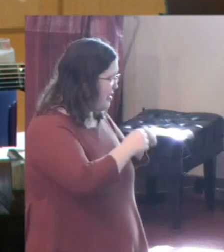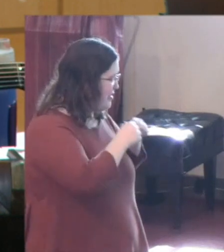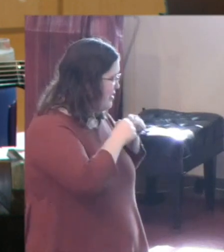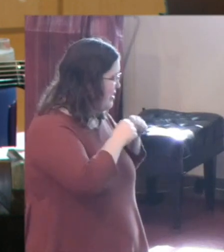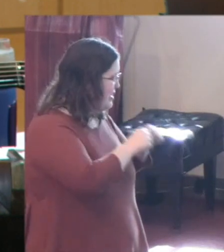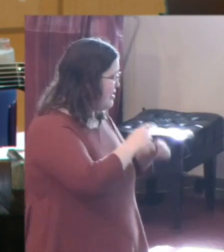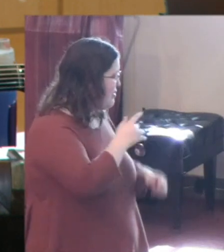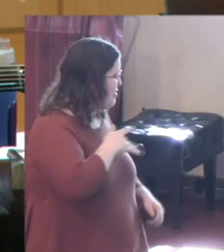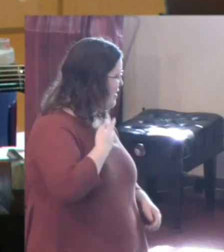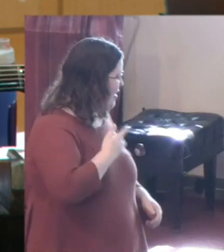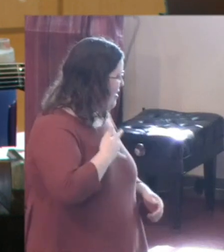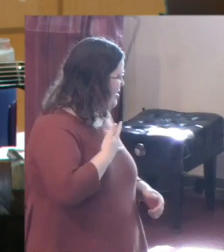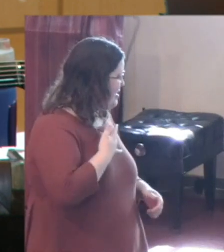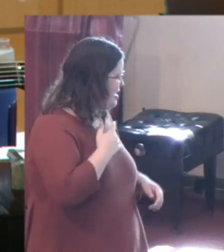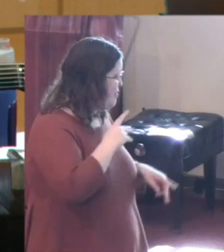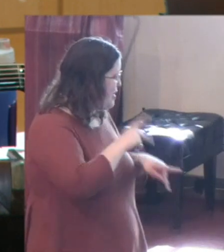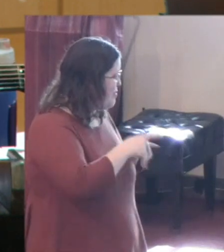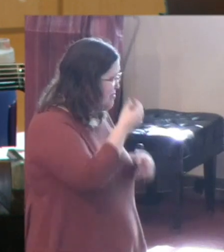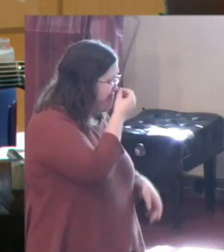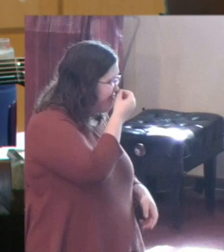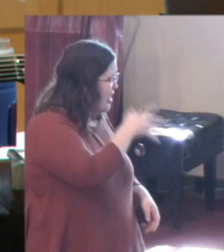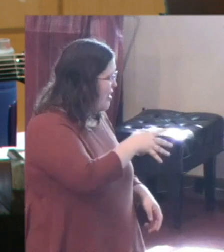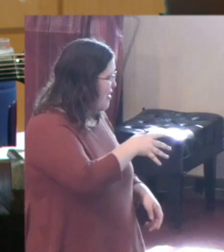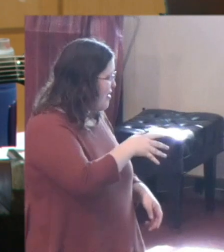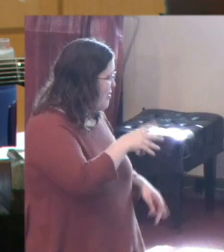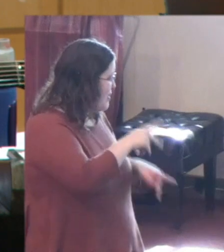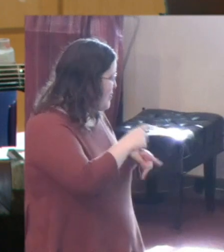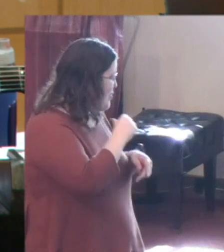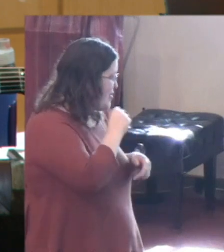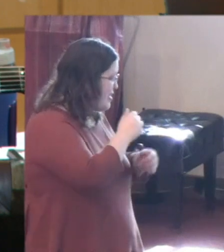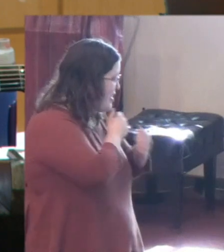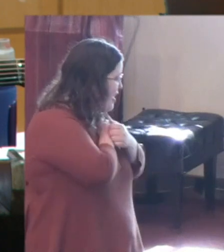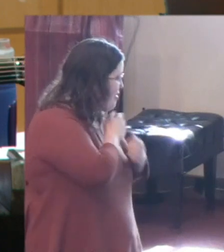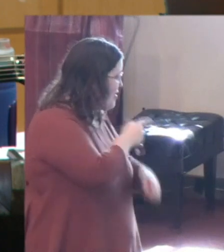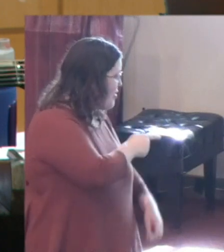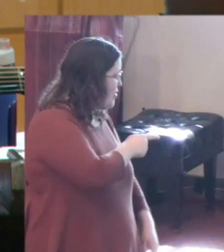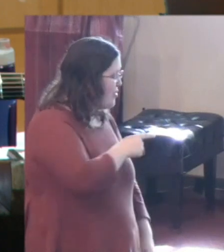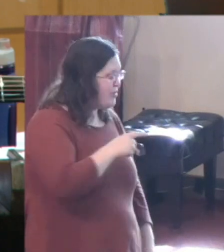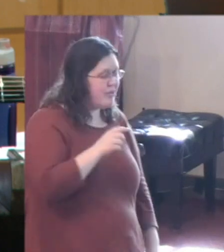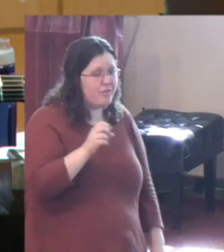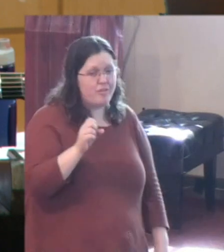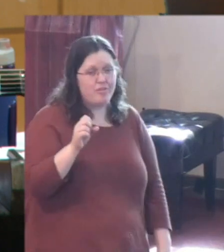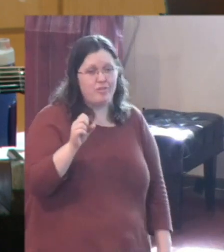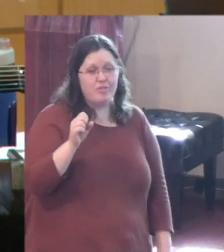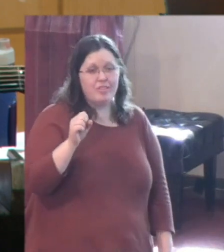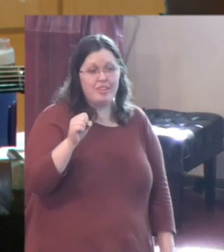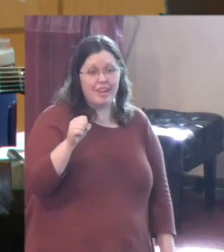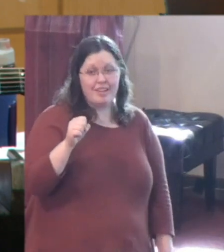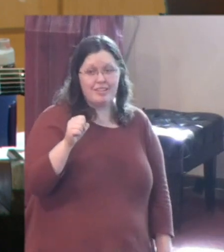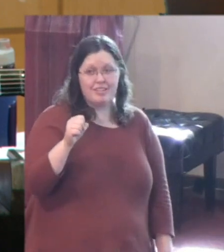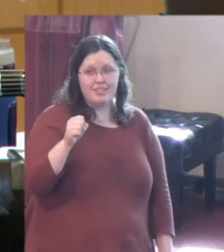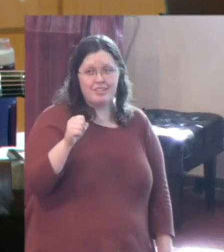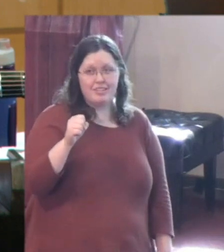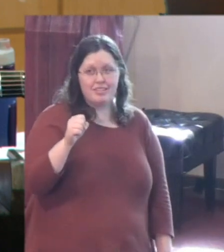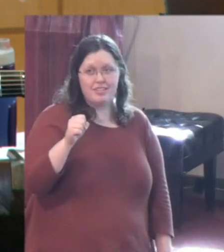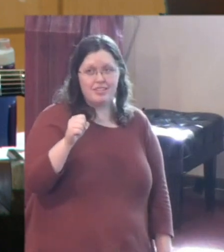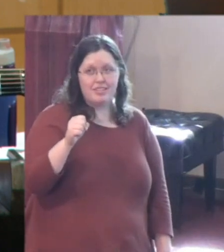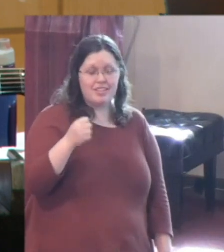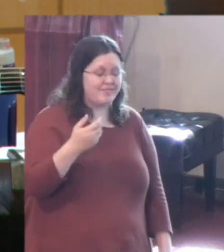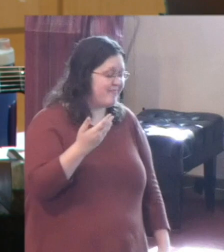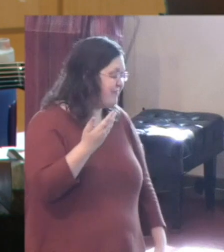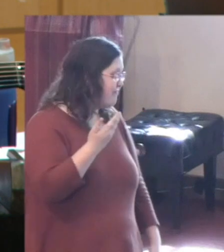felt abandoned, unloved. Yes, my voice is barely a whisper.